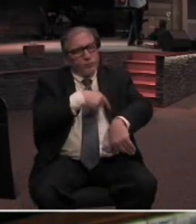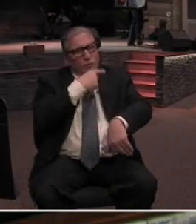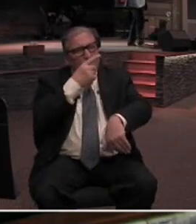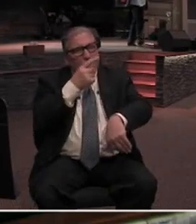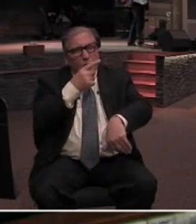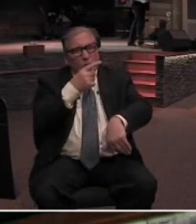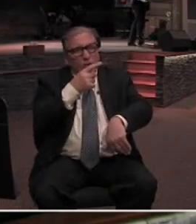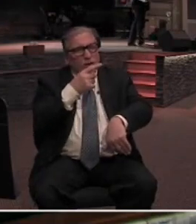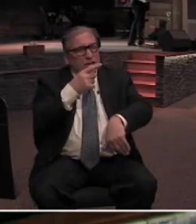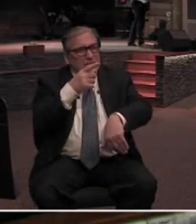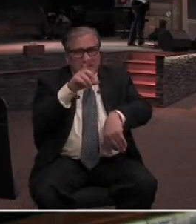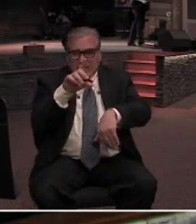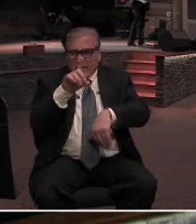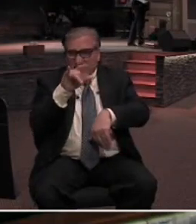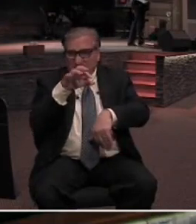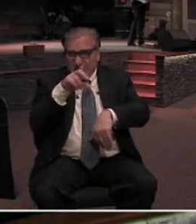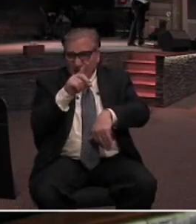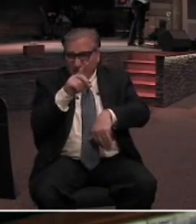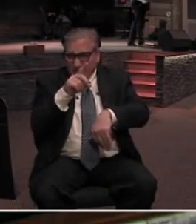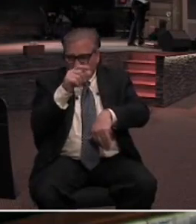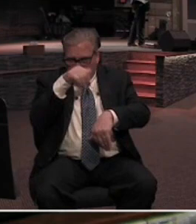and his men had been at Ziklag.